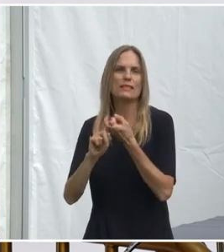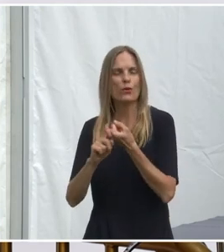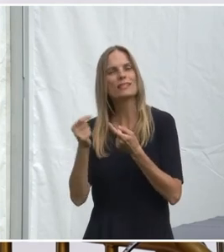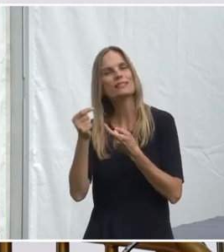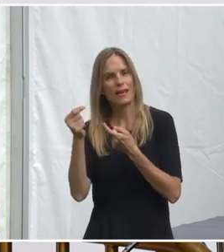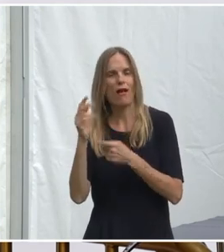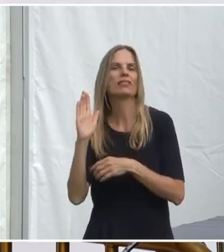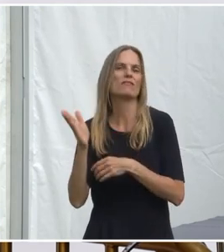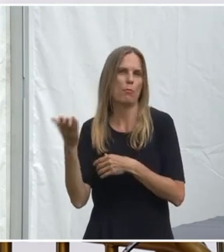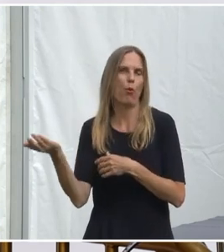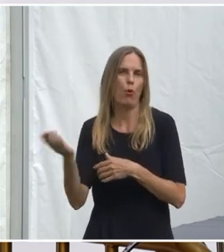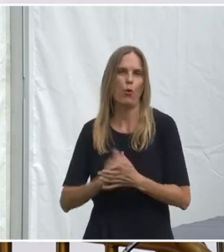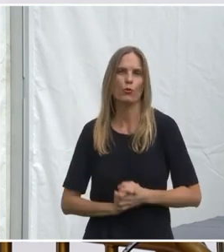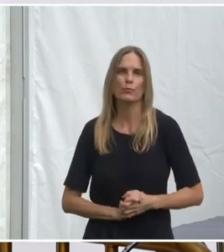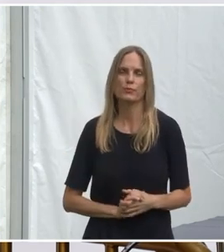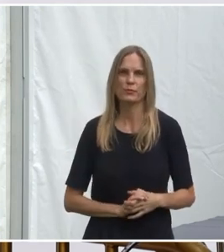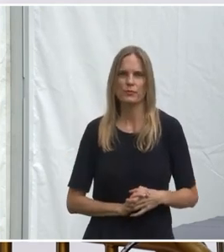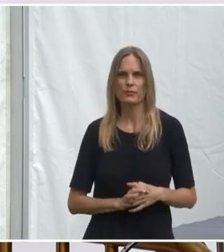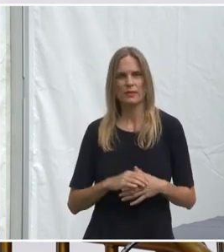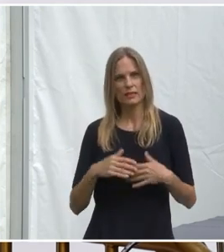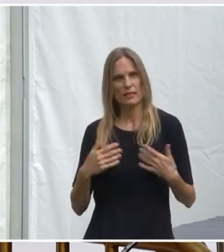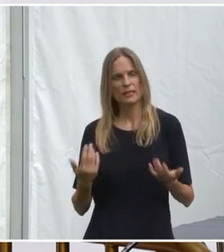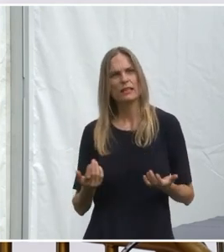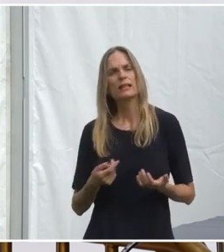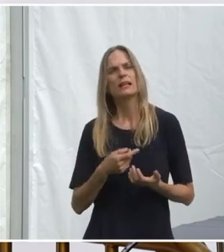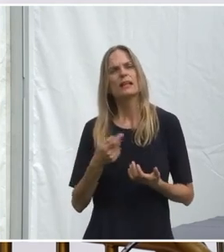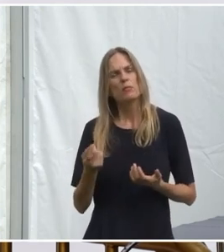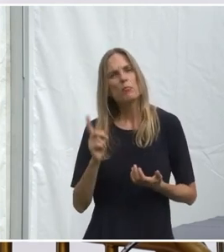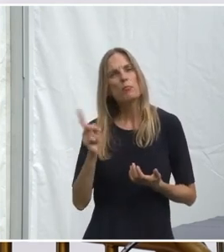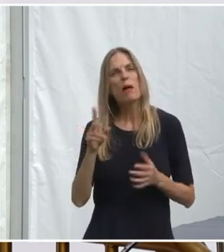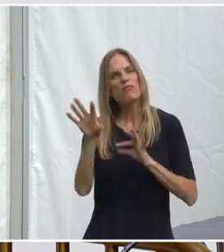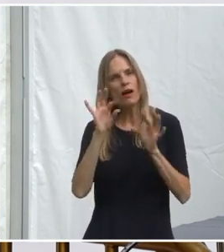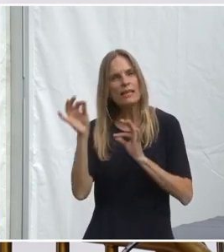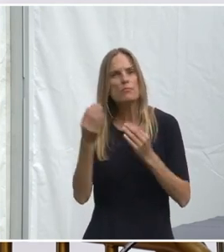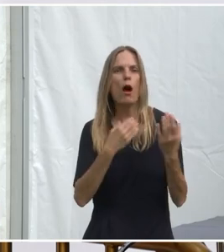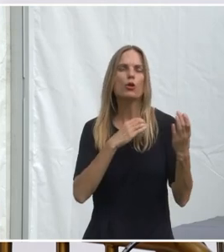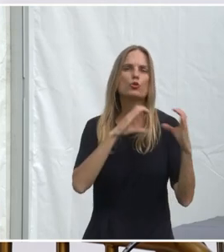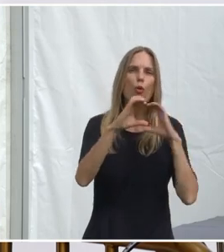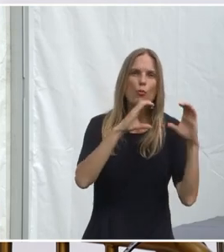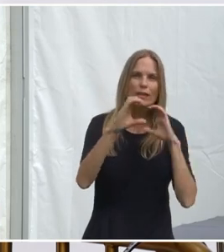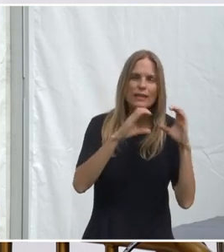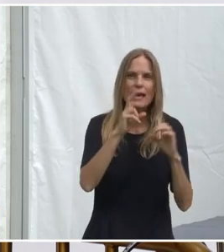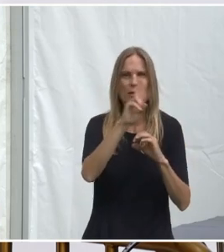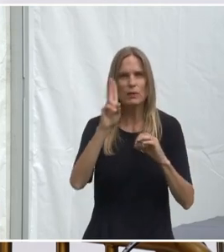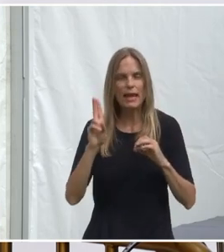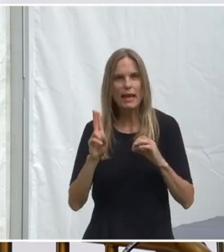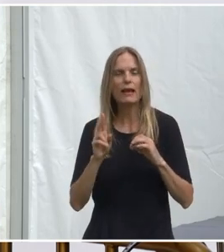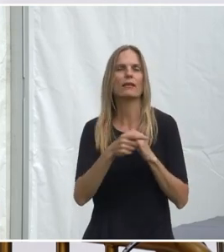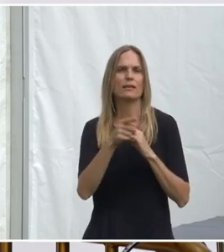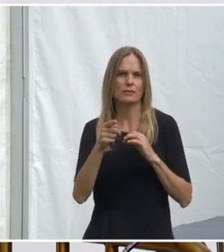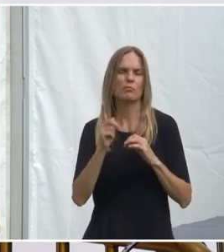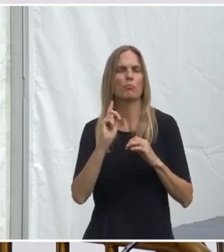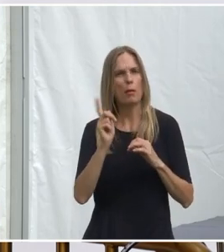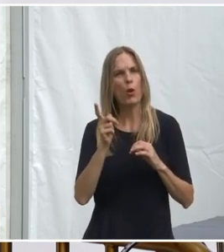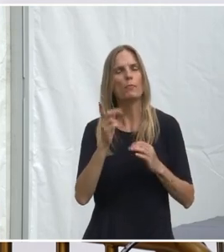have selected groups with whom you communicate with, and you get really, you know, biased understandings